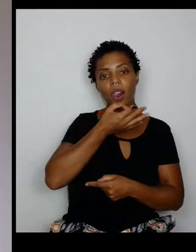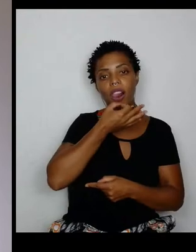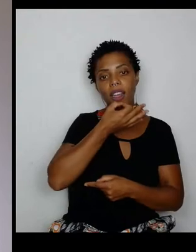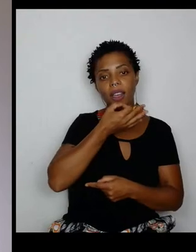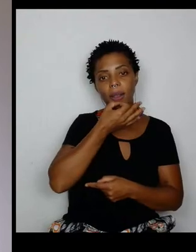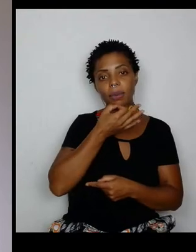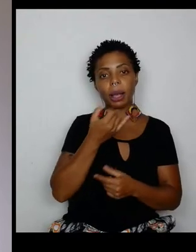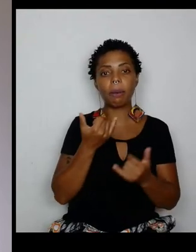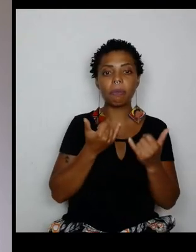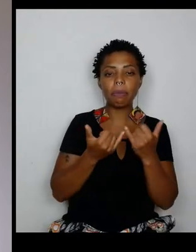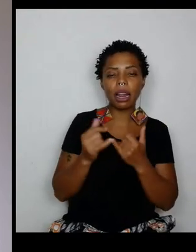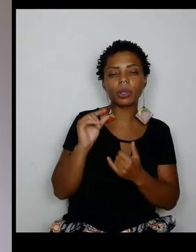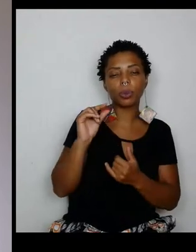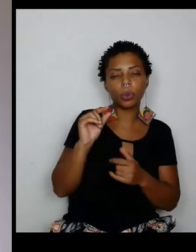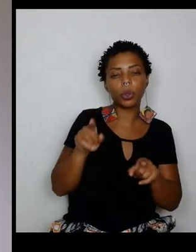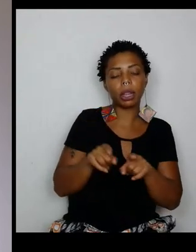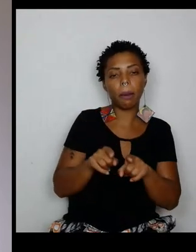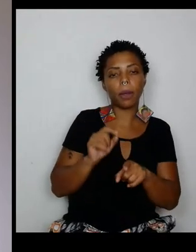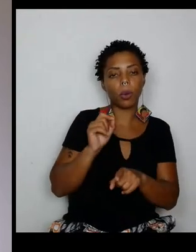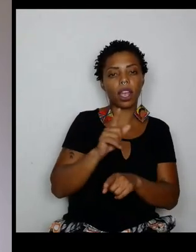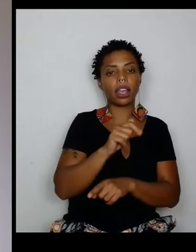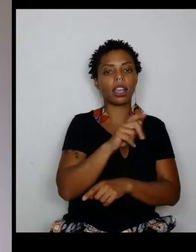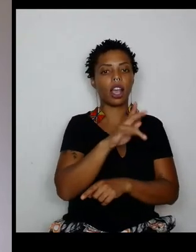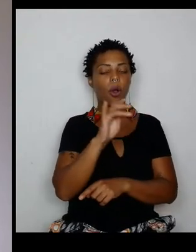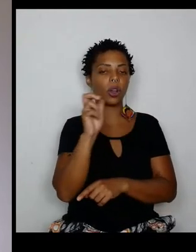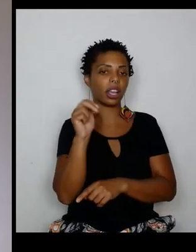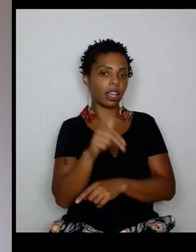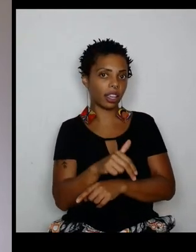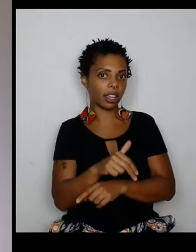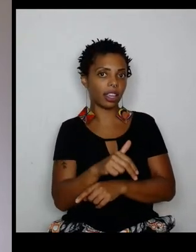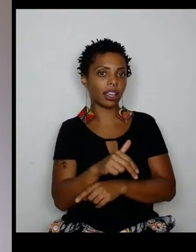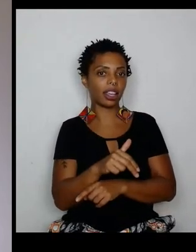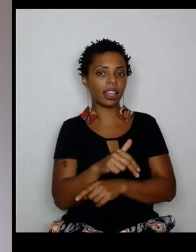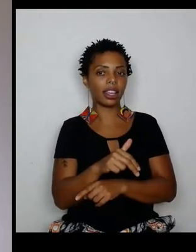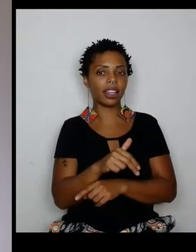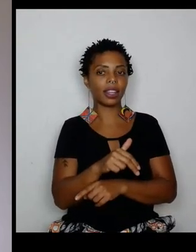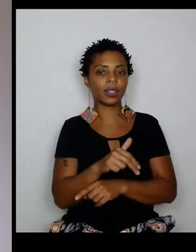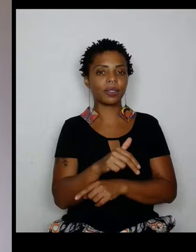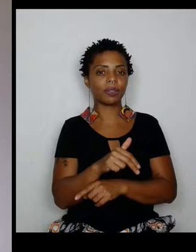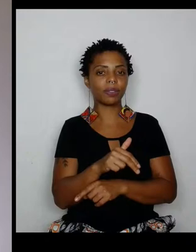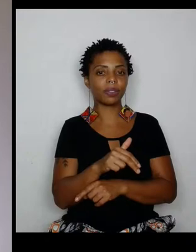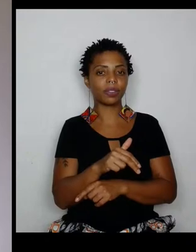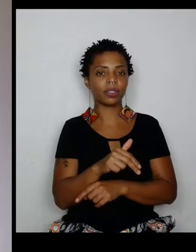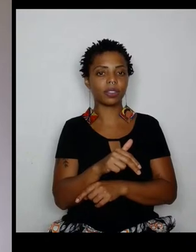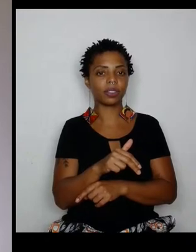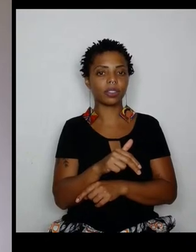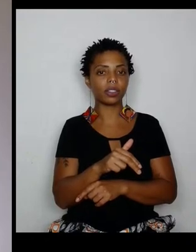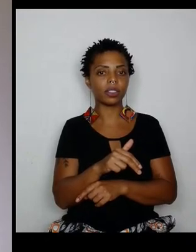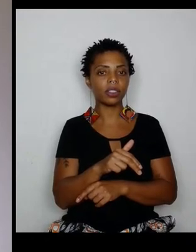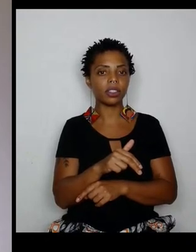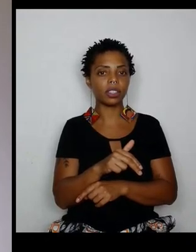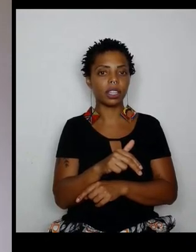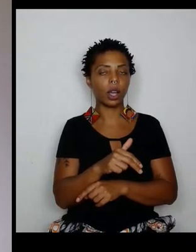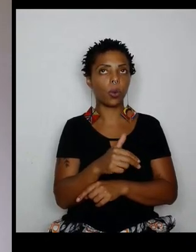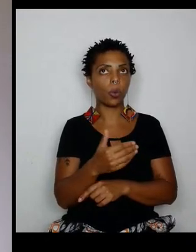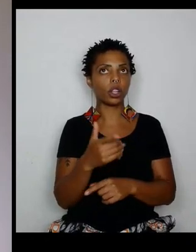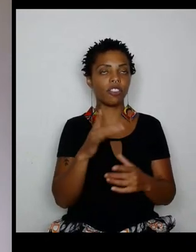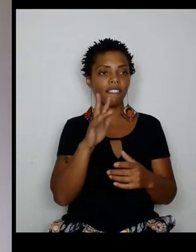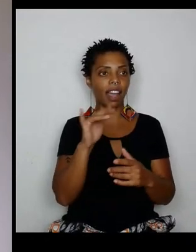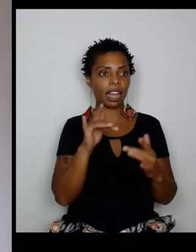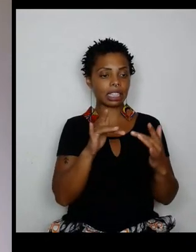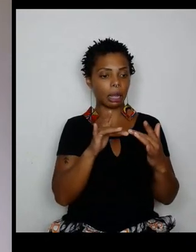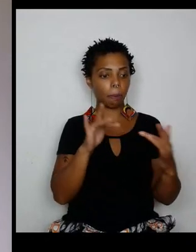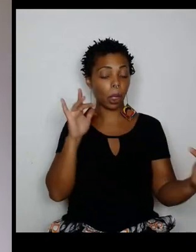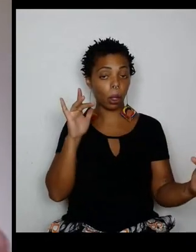link like do we want to delink and what does that mean you know like the link is often what can become a very productive